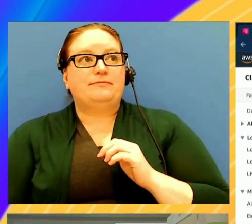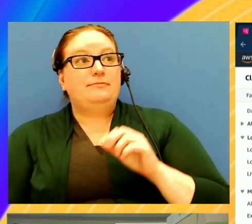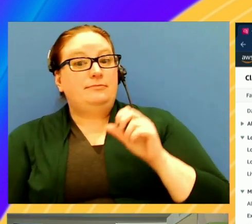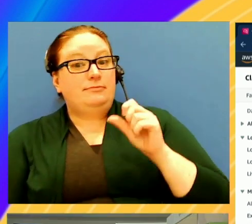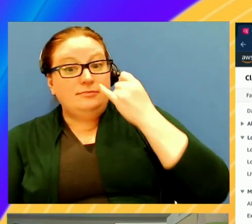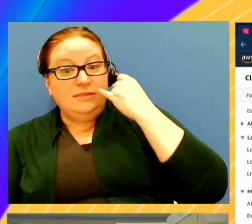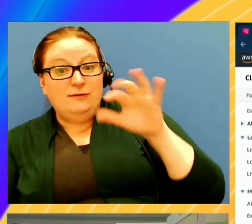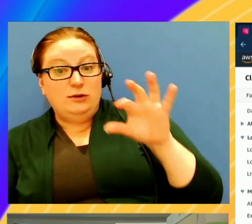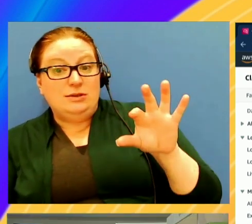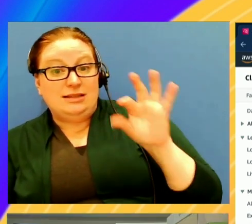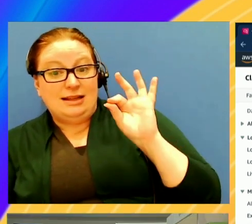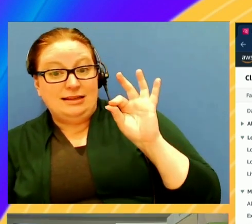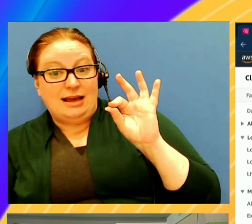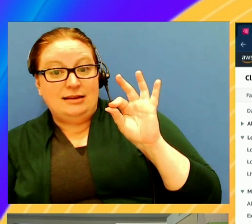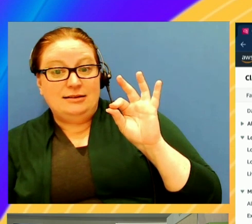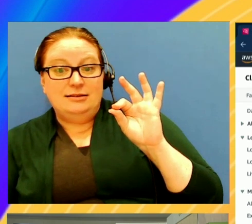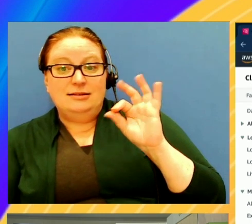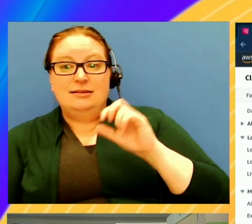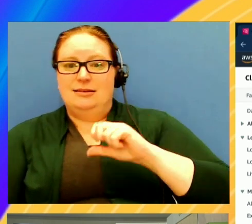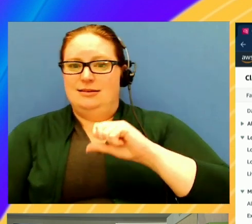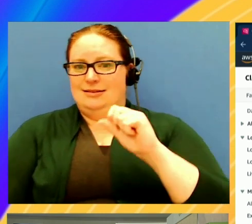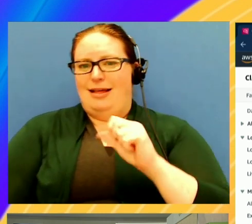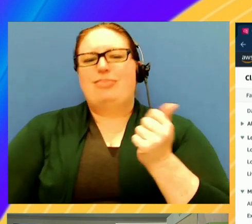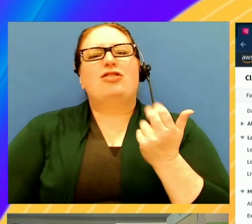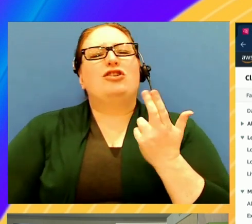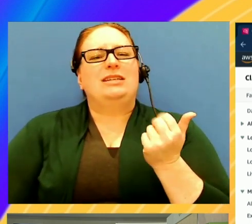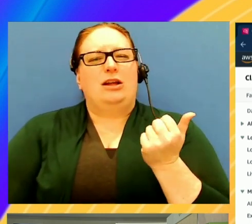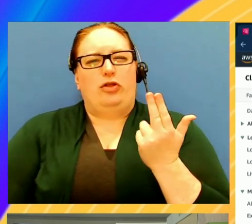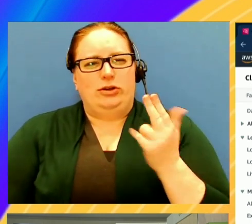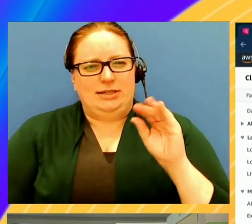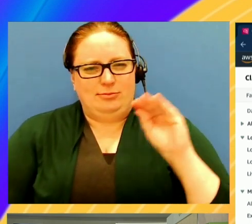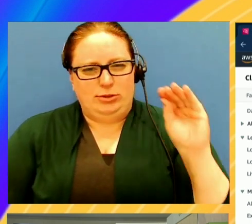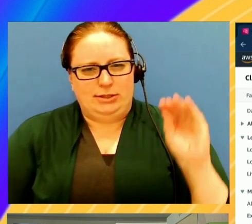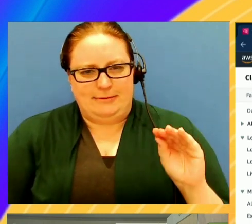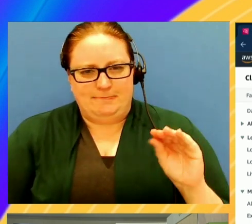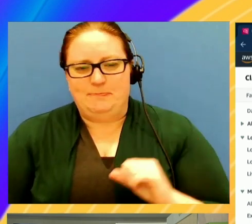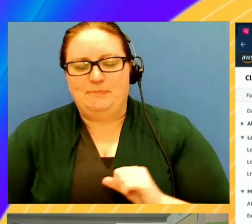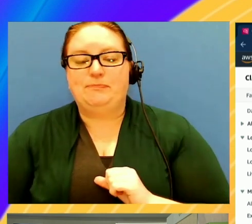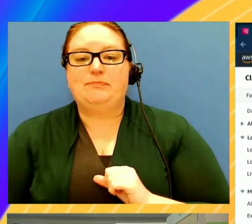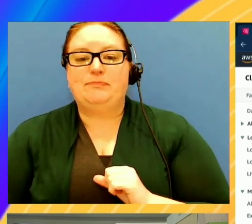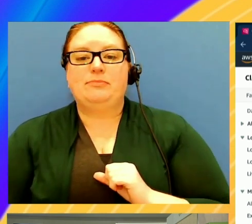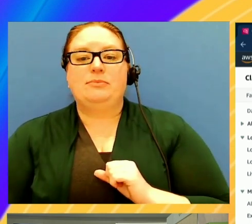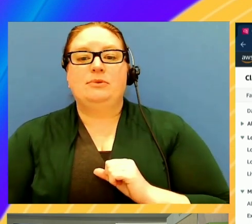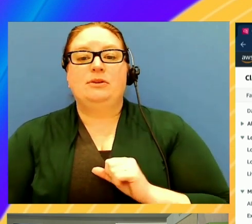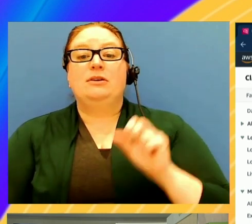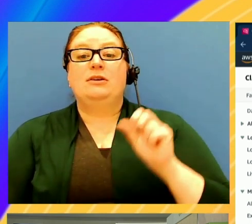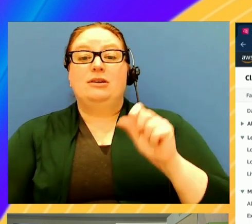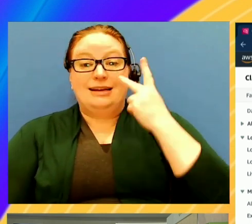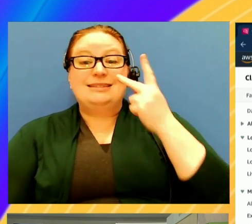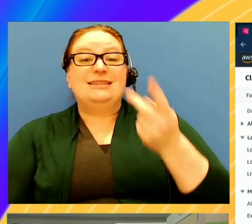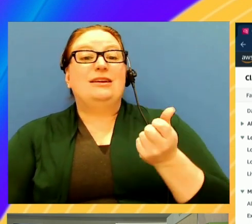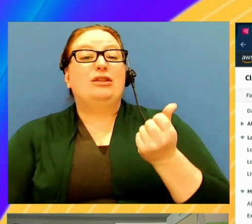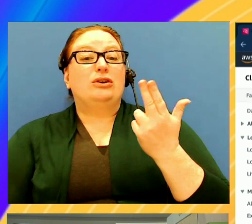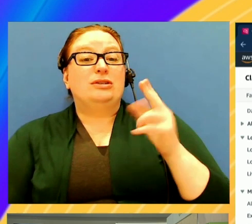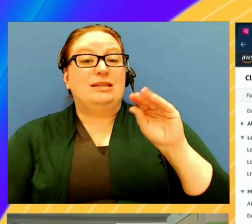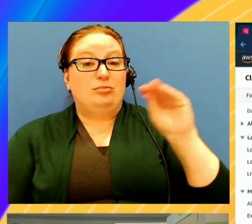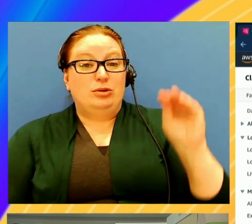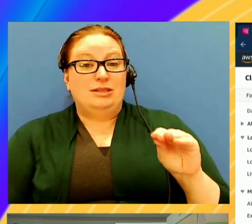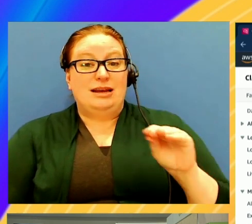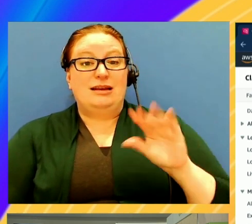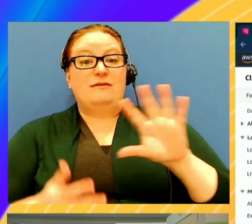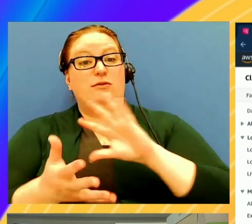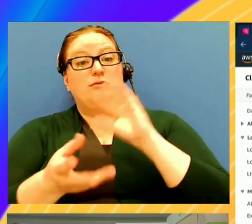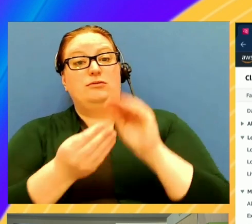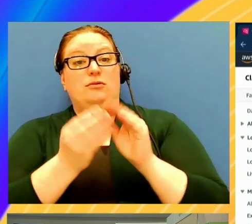that. Yeah. Okay. That's what you just did. Okay. Yeah, I just did. If you see, it shows like 13% of your total traffic